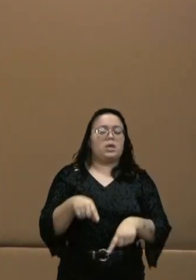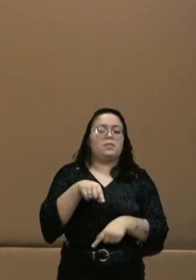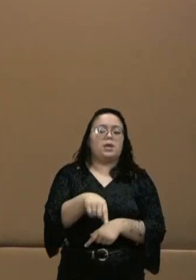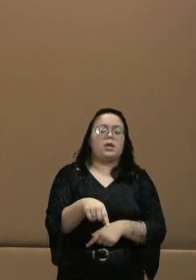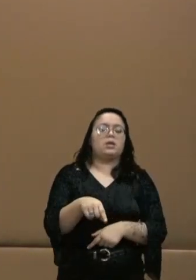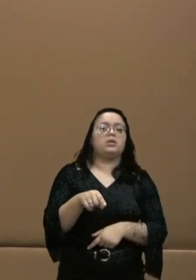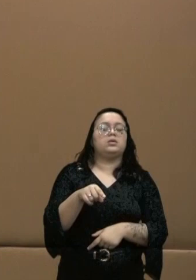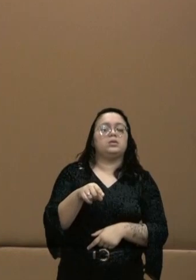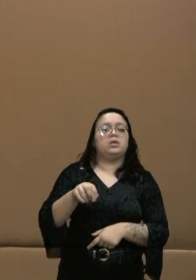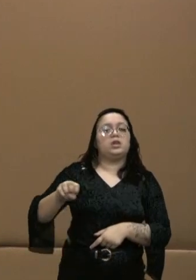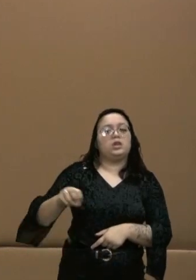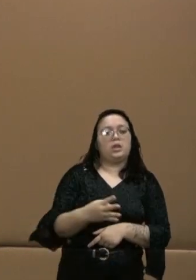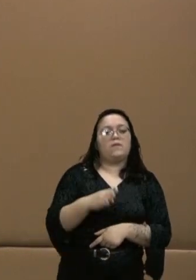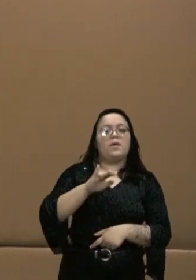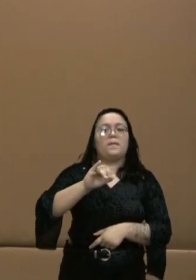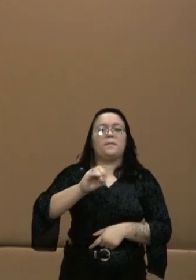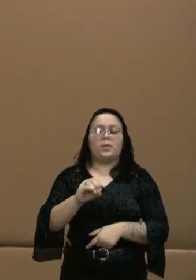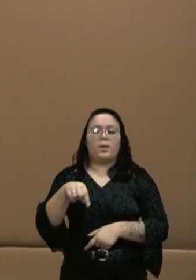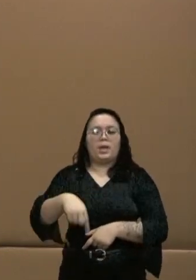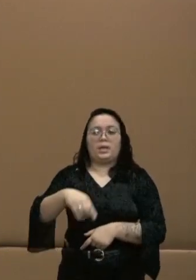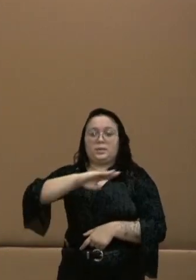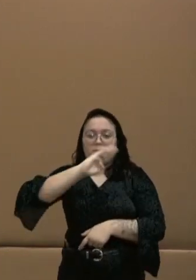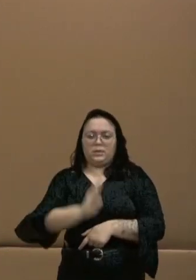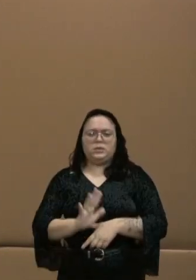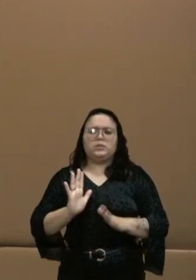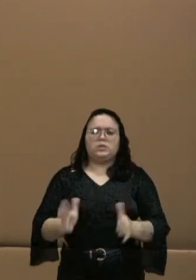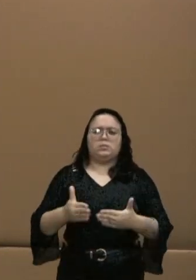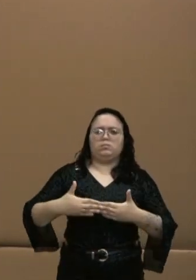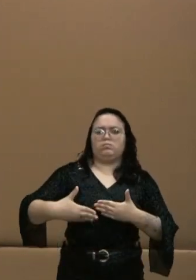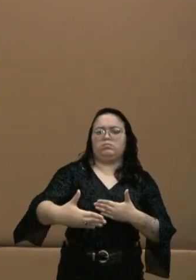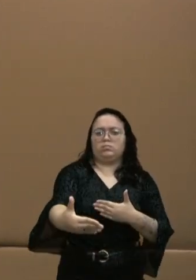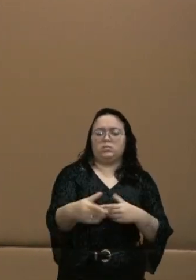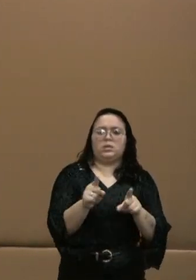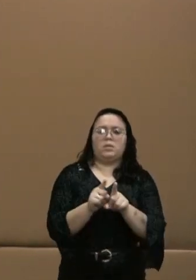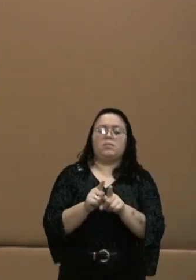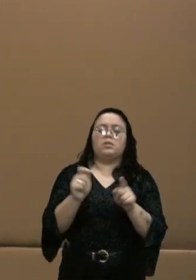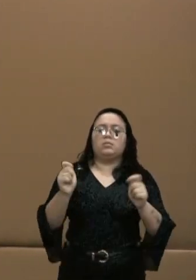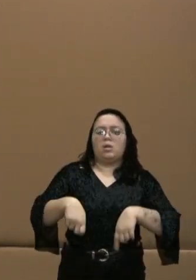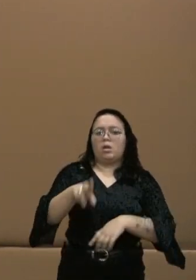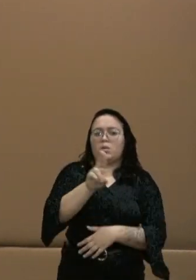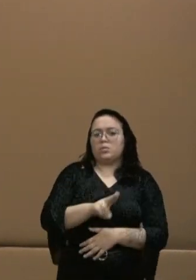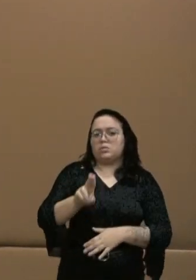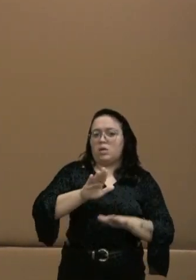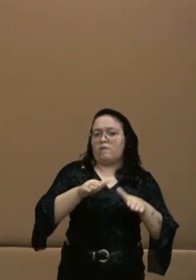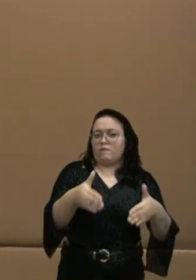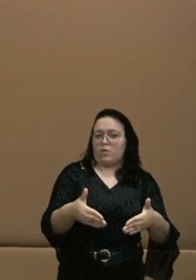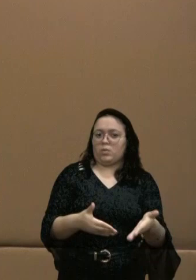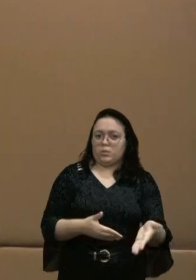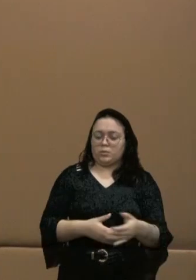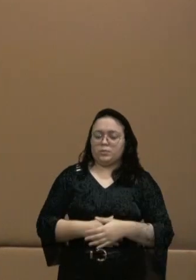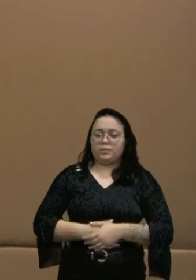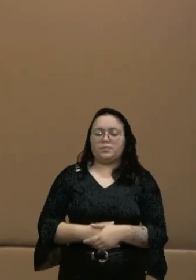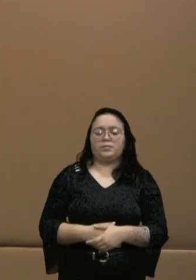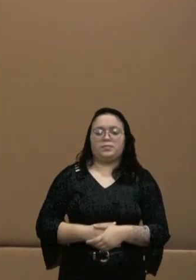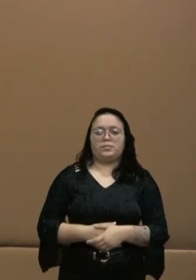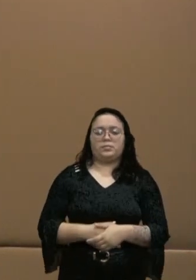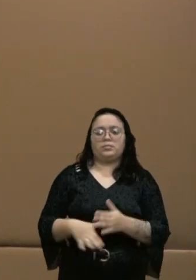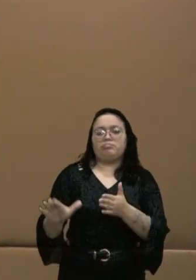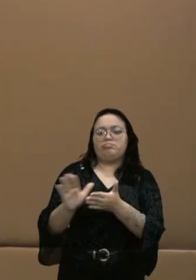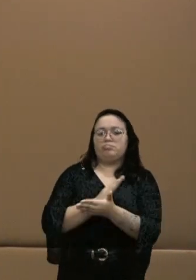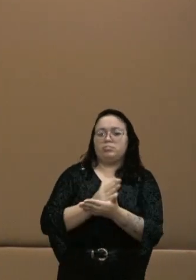We have the Renova Bio program in Brazil, which is already quite advanced and can be used for such a